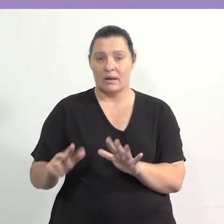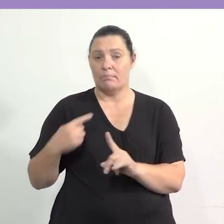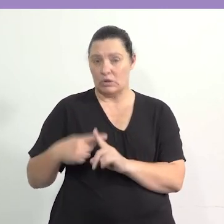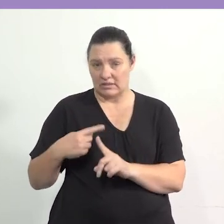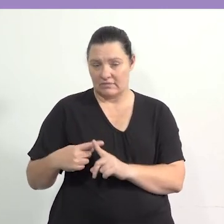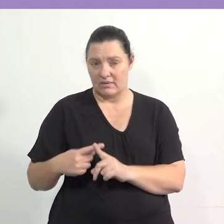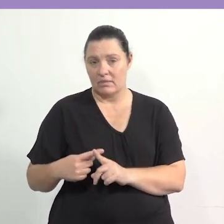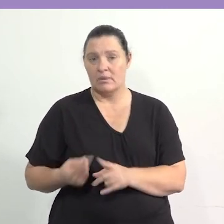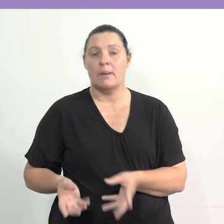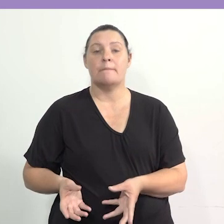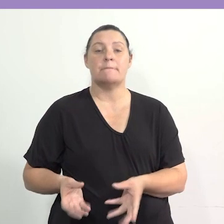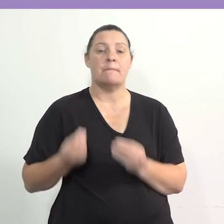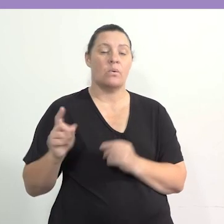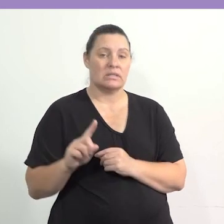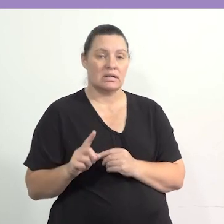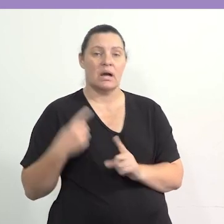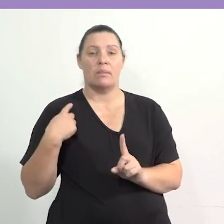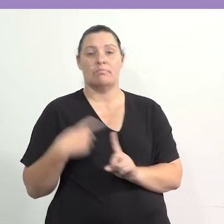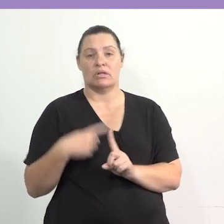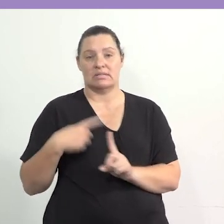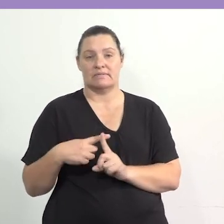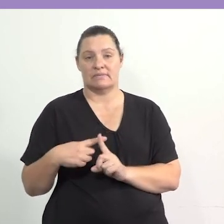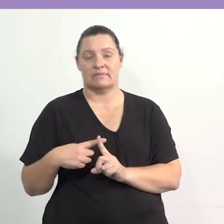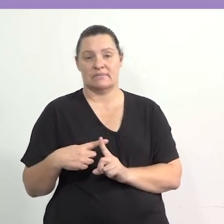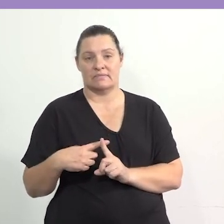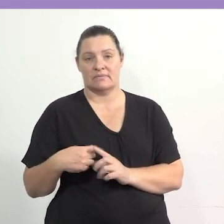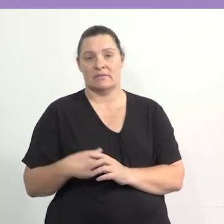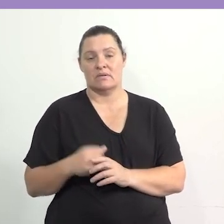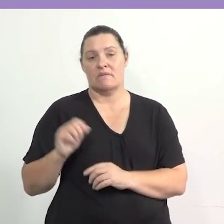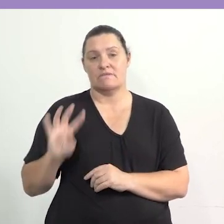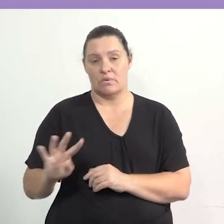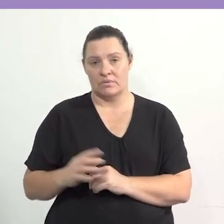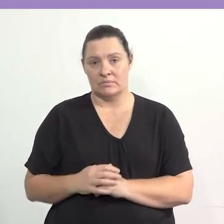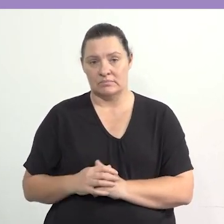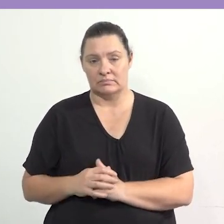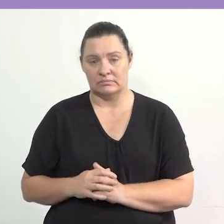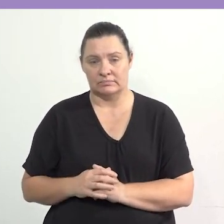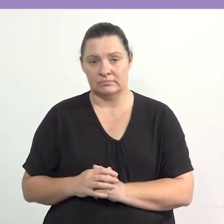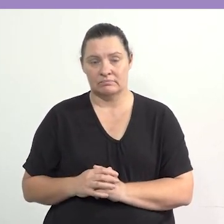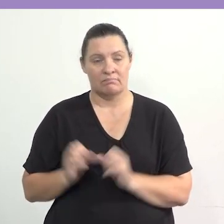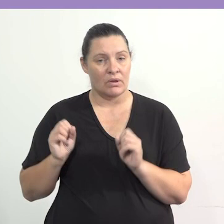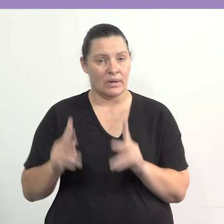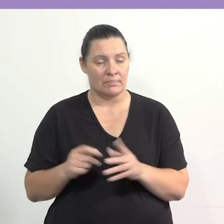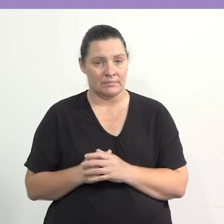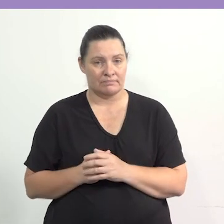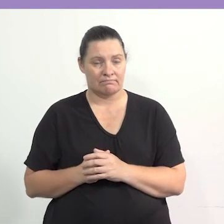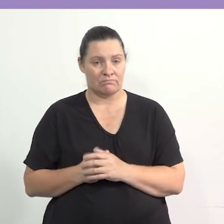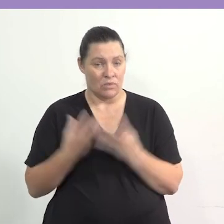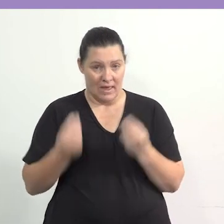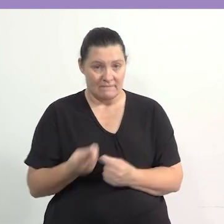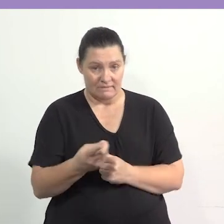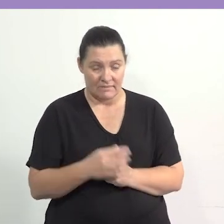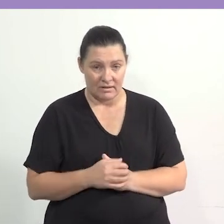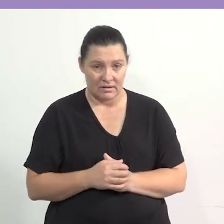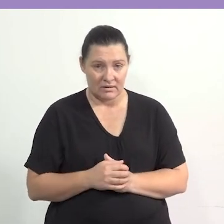8, that is going to give us a positive 4. Okay, do you have